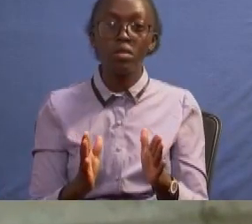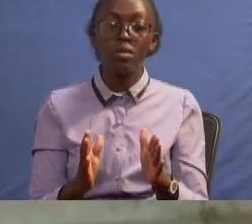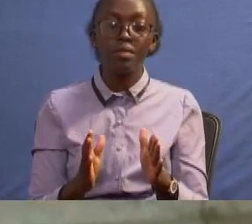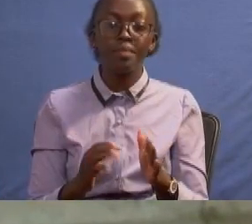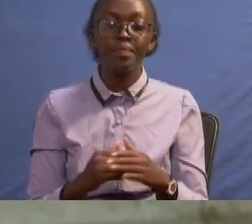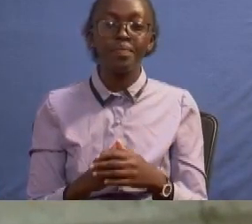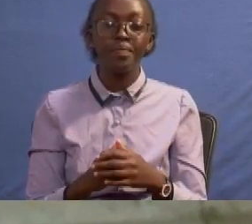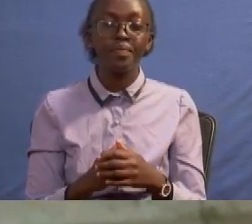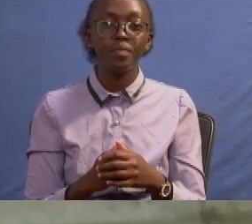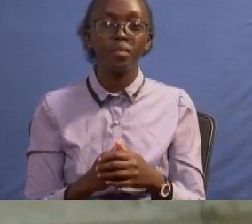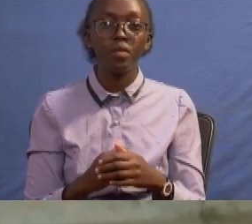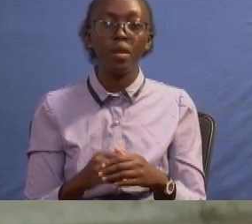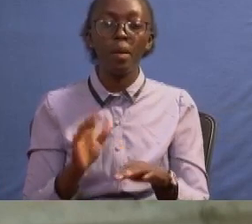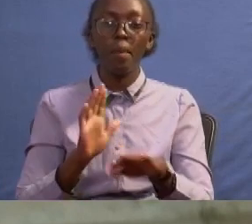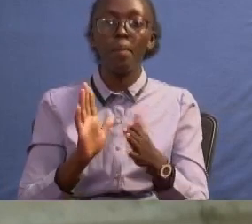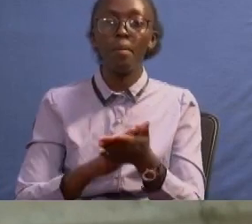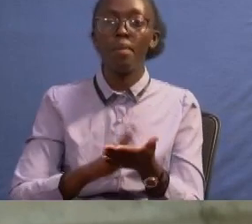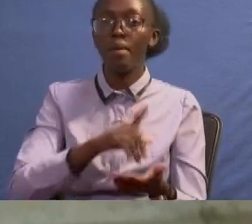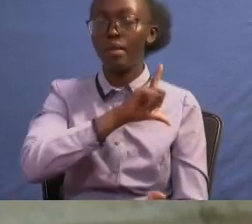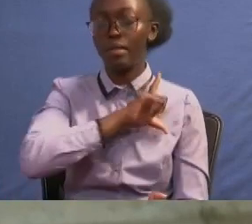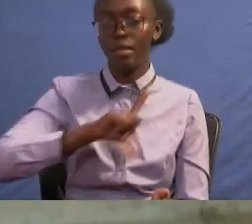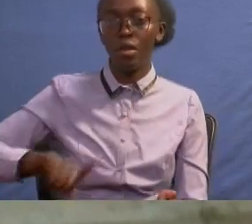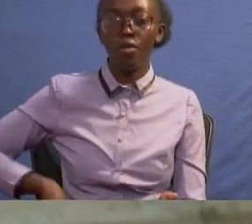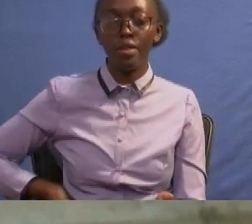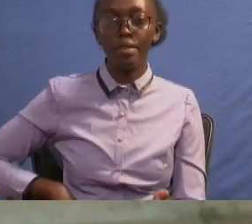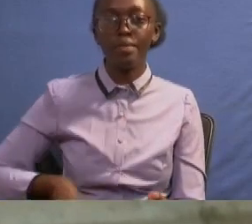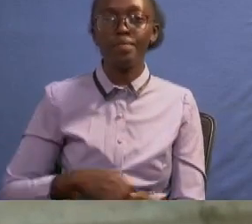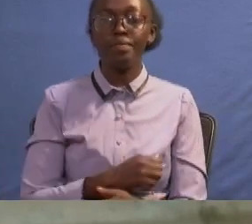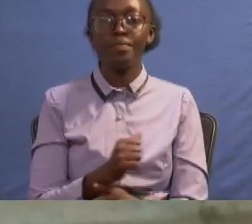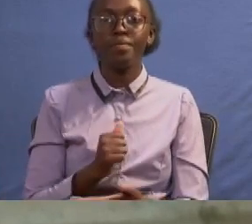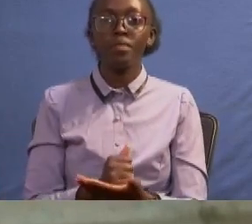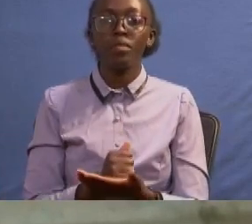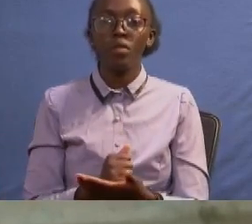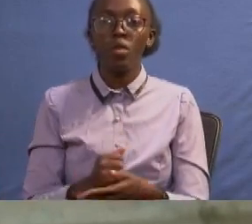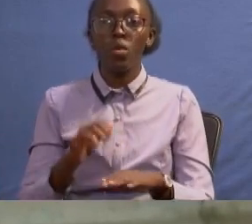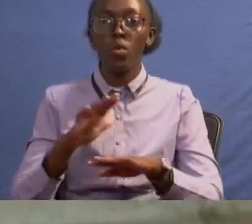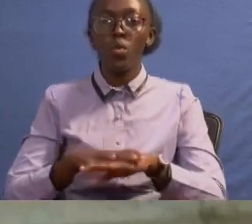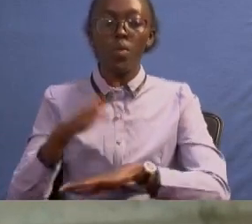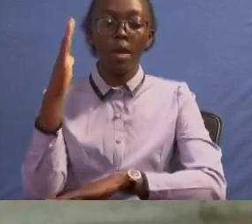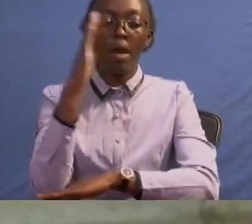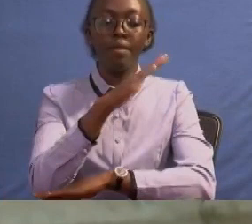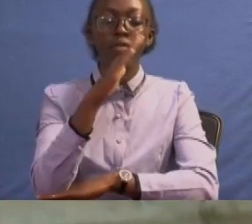comrades, Bwana asifiwe tena. Good morning, good afternoon.